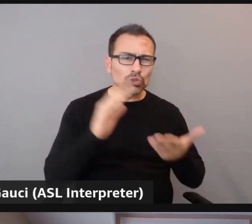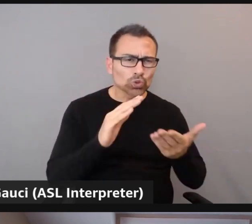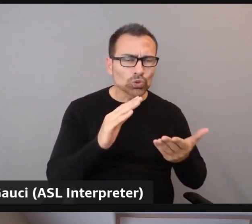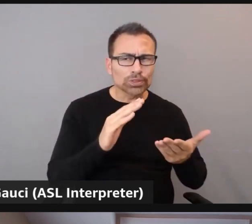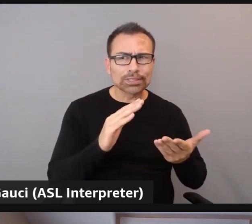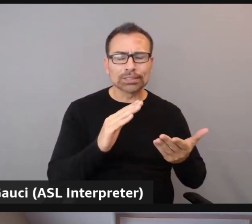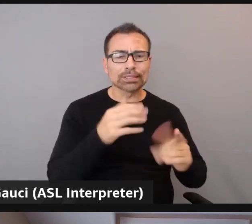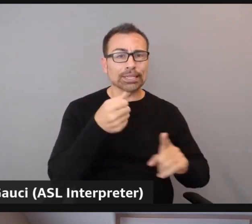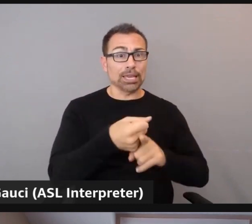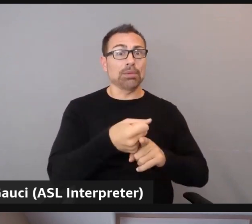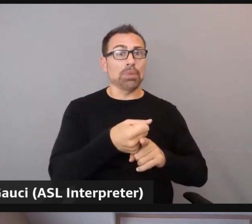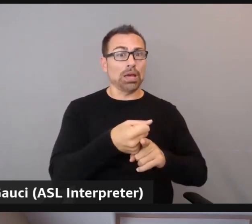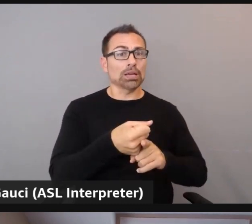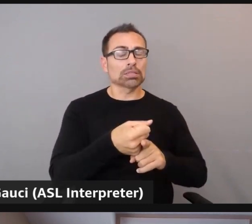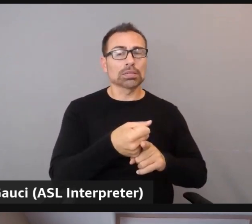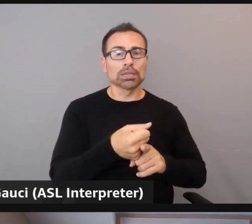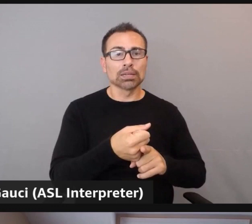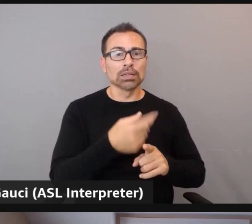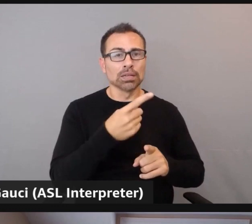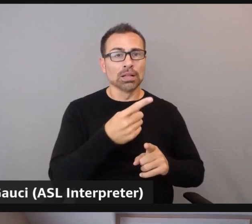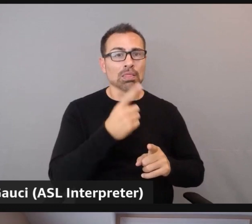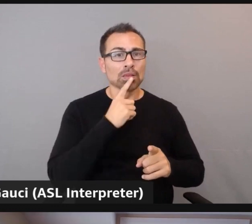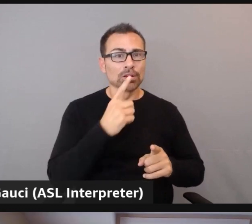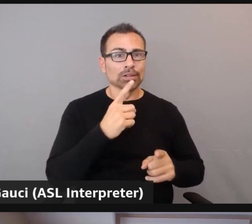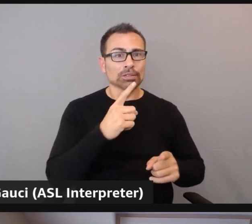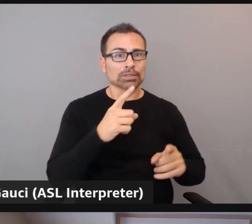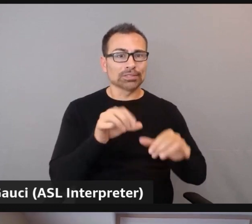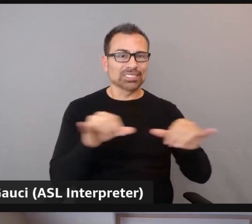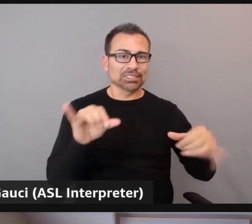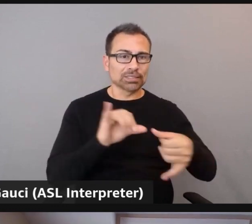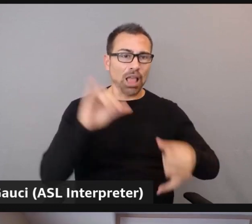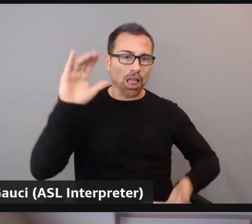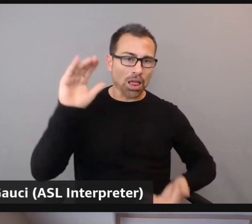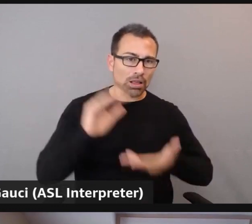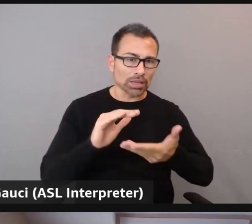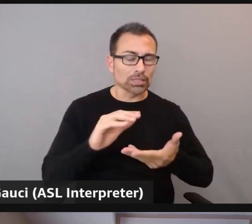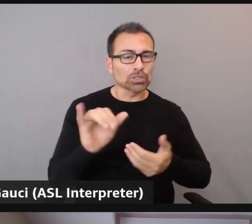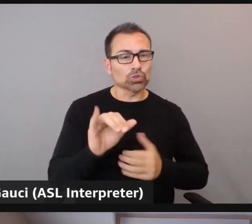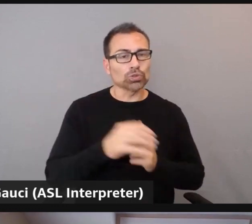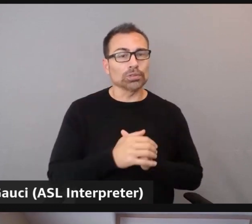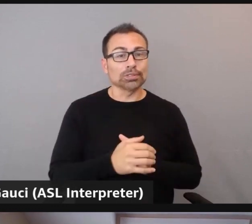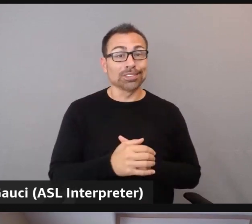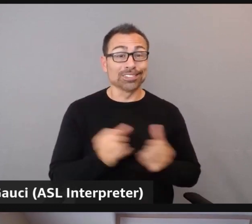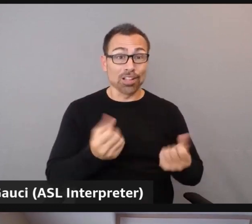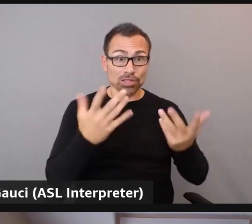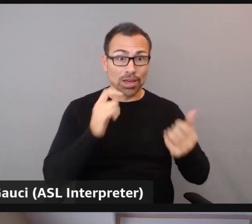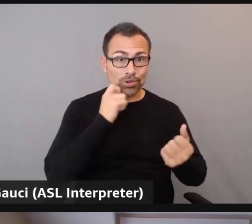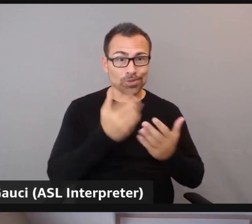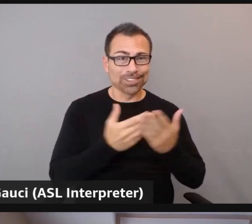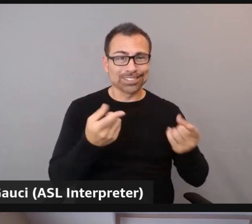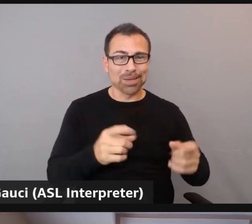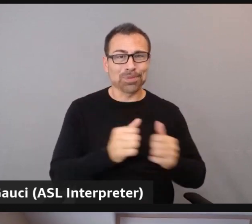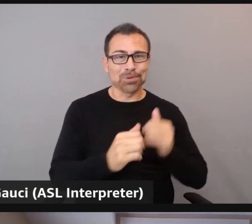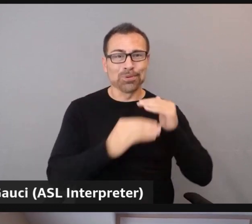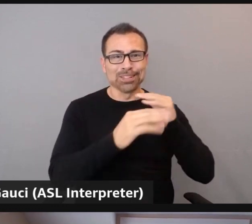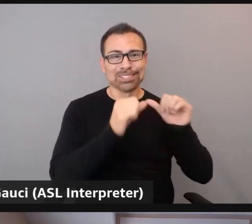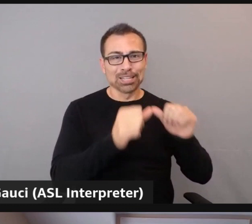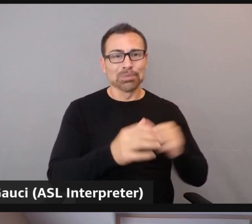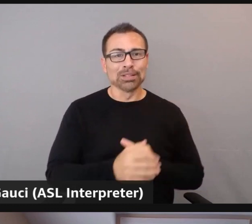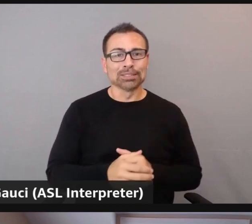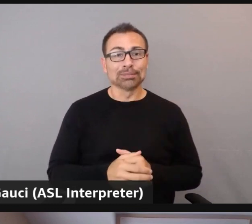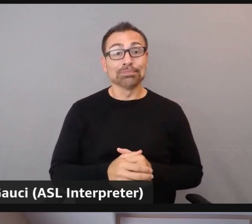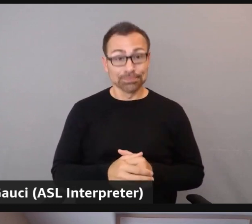impact, they're scaling that impact out too. So there's a lot of cool things going on with sustainability. There's so much,